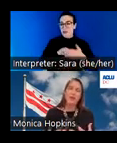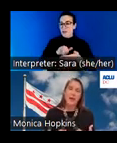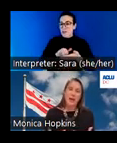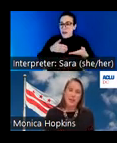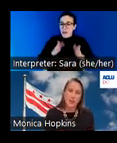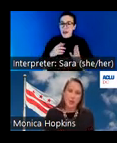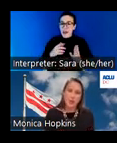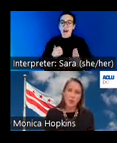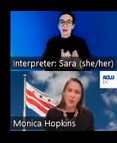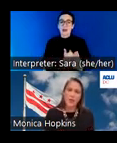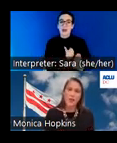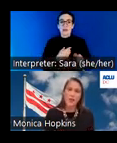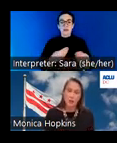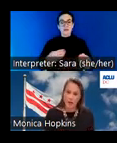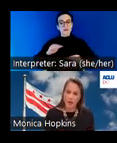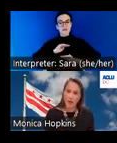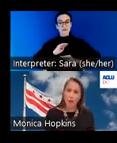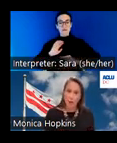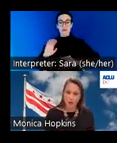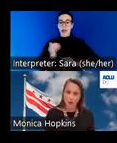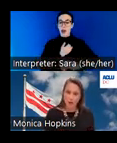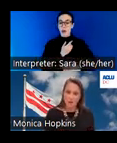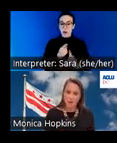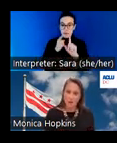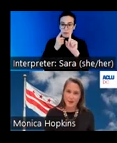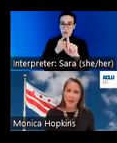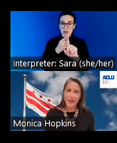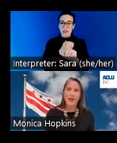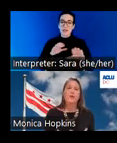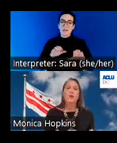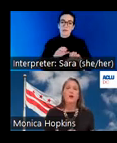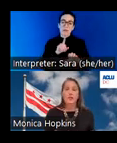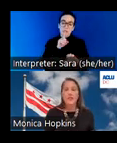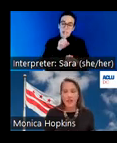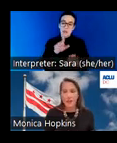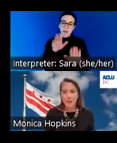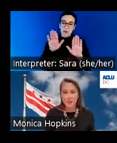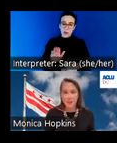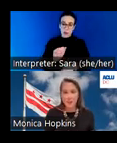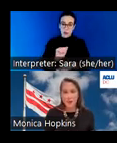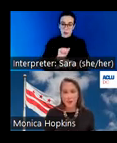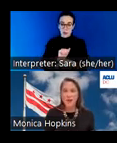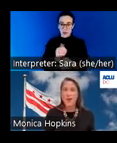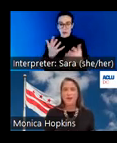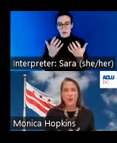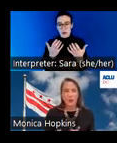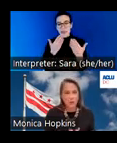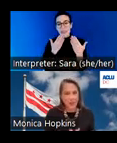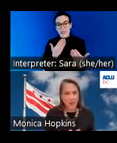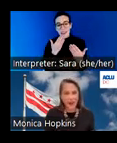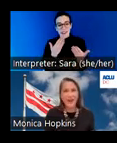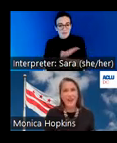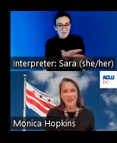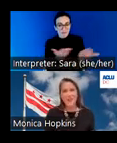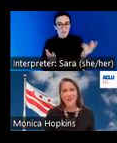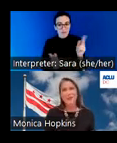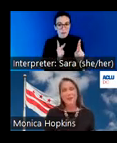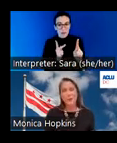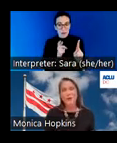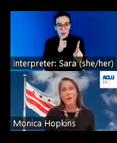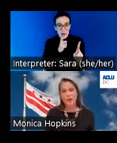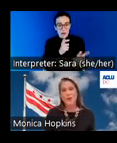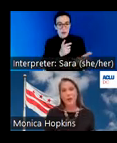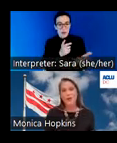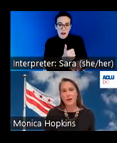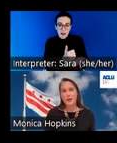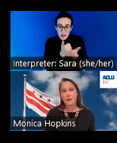mission and do really great work. And we want to thank those people for carrying us